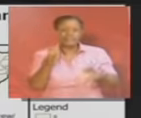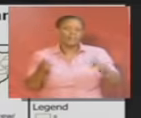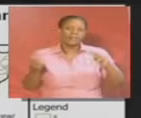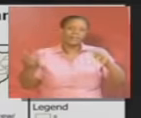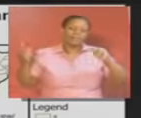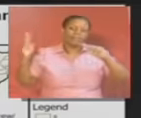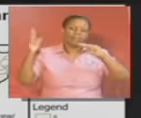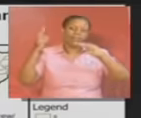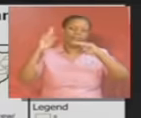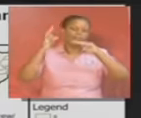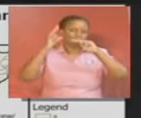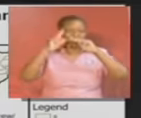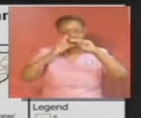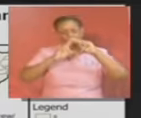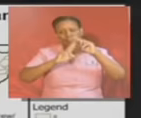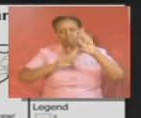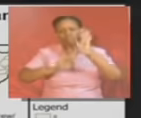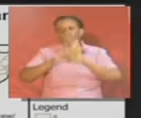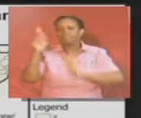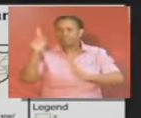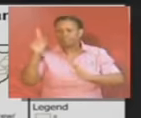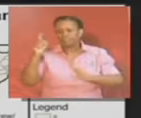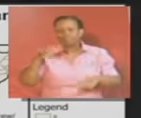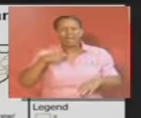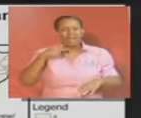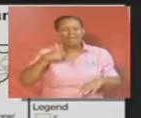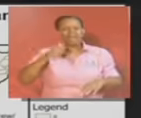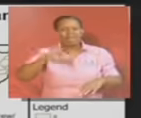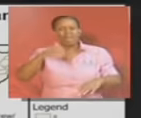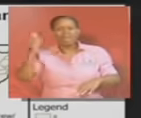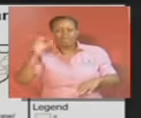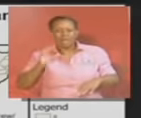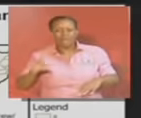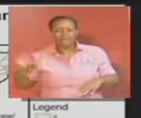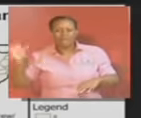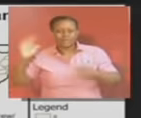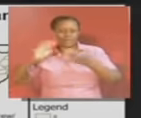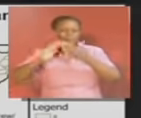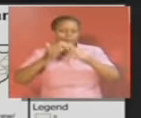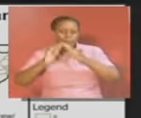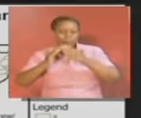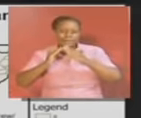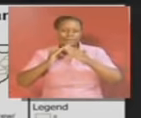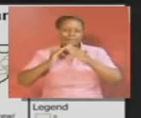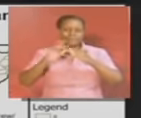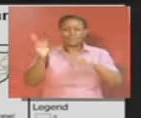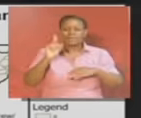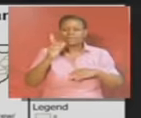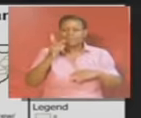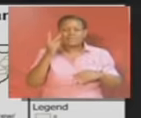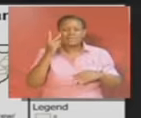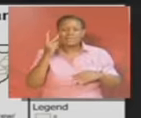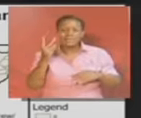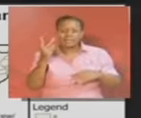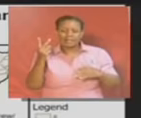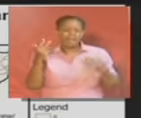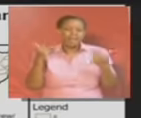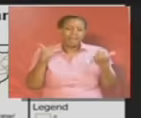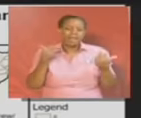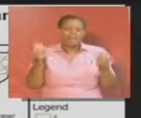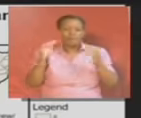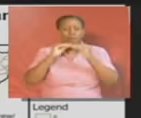are other counties, and there are other communities within counties which are recording cases. This